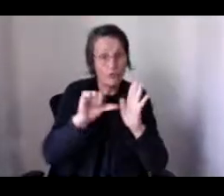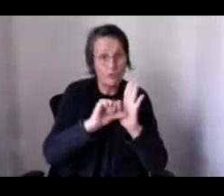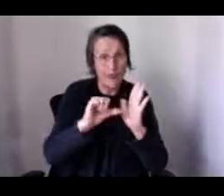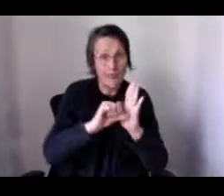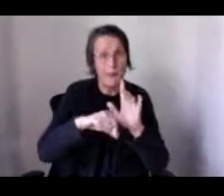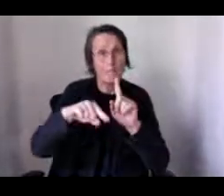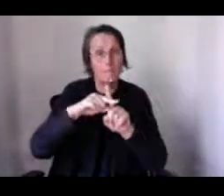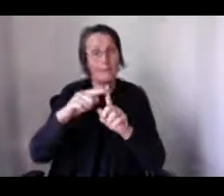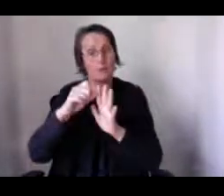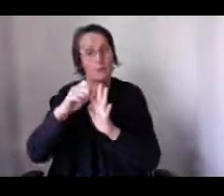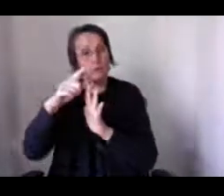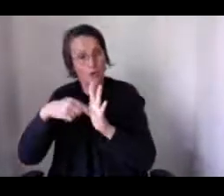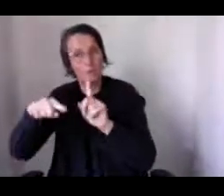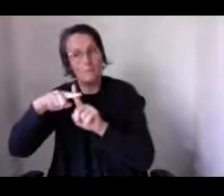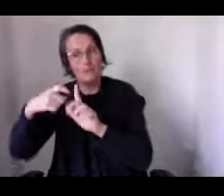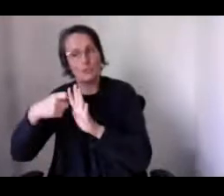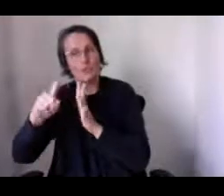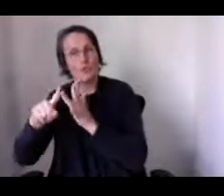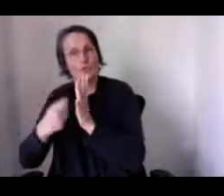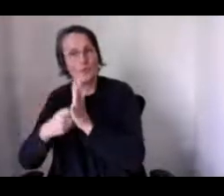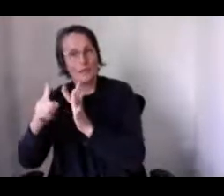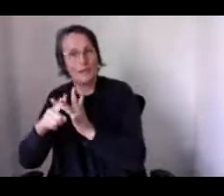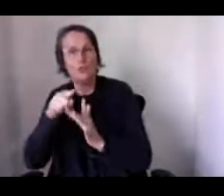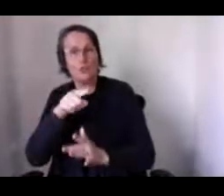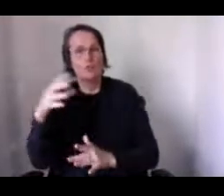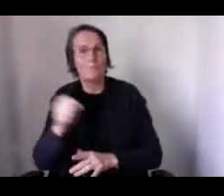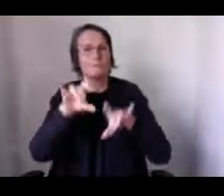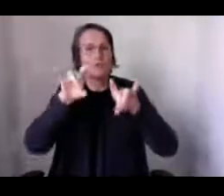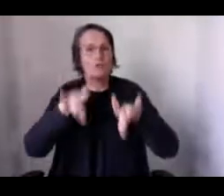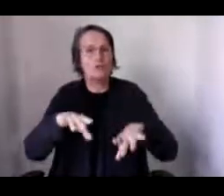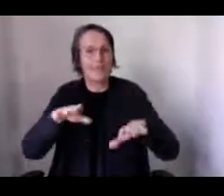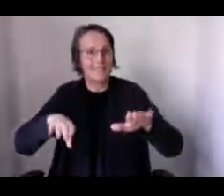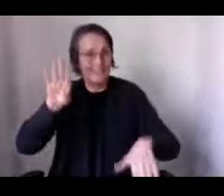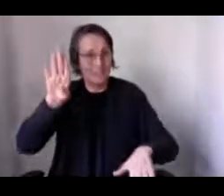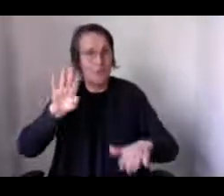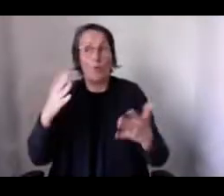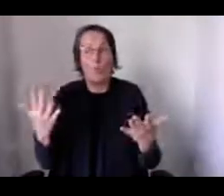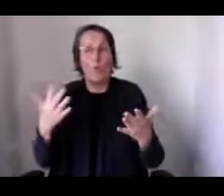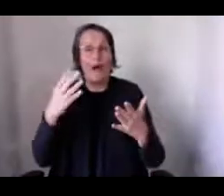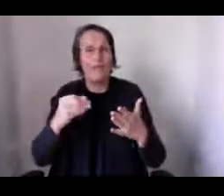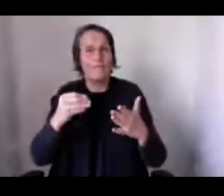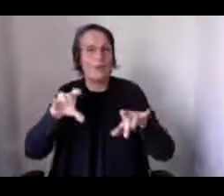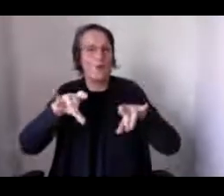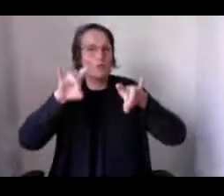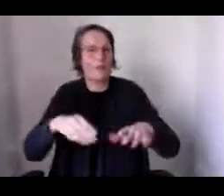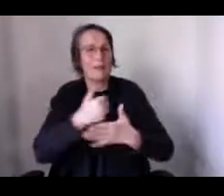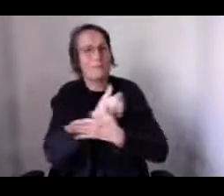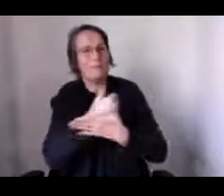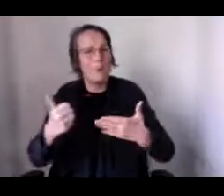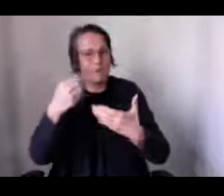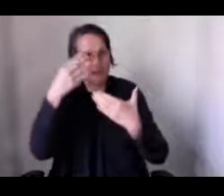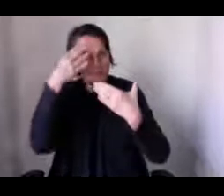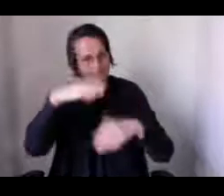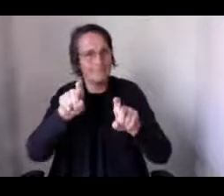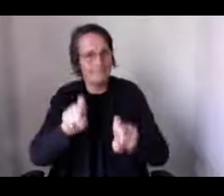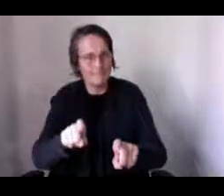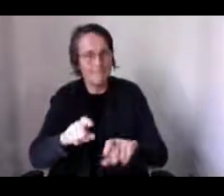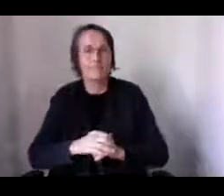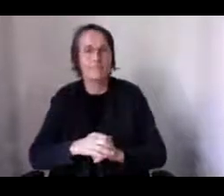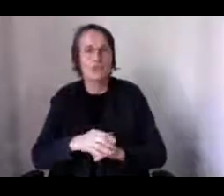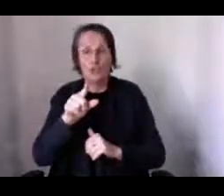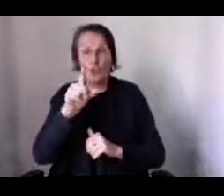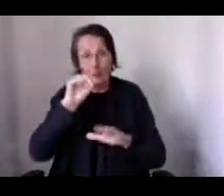query, you must be an Australian citizen or have an Australian permanent residency status. You can be a group located in Australia